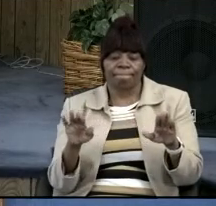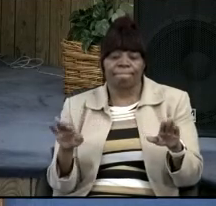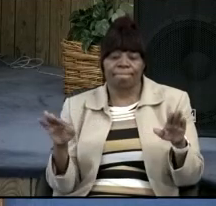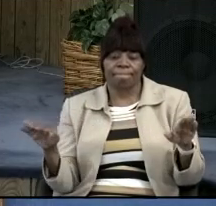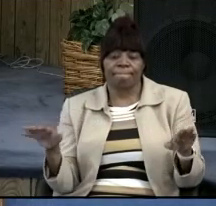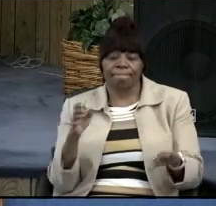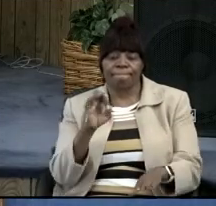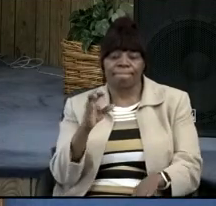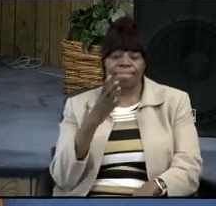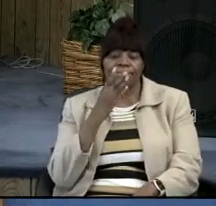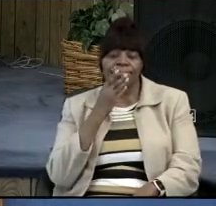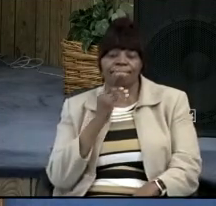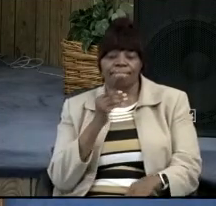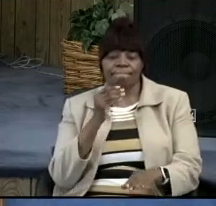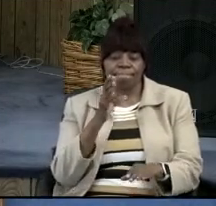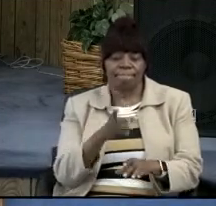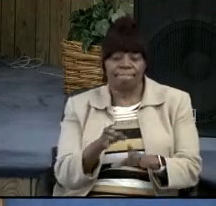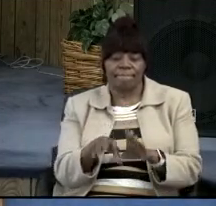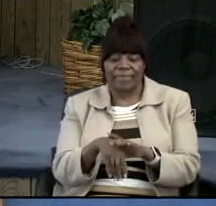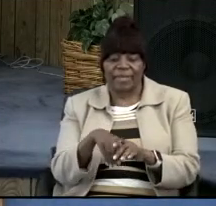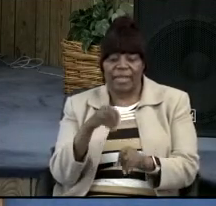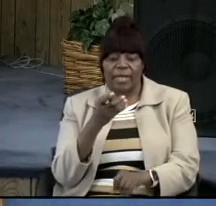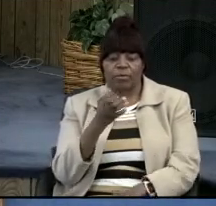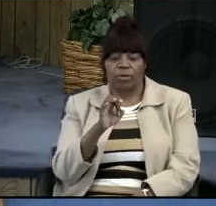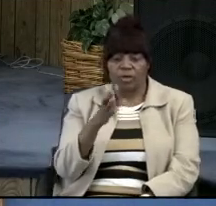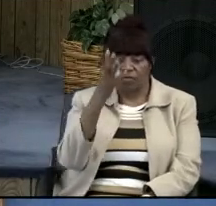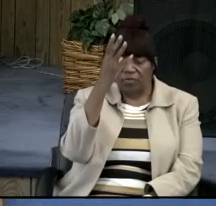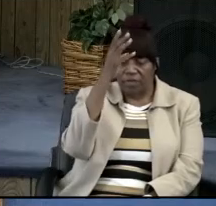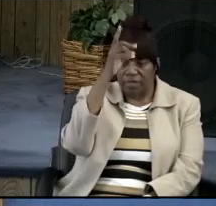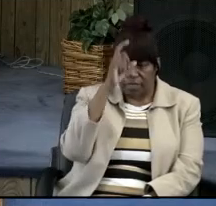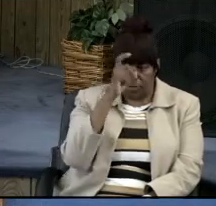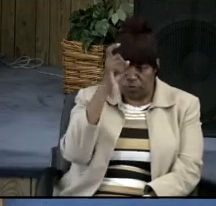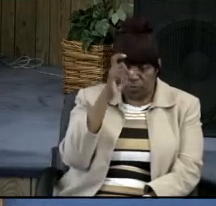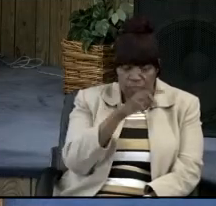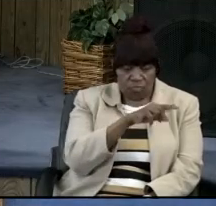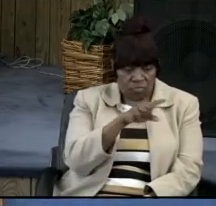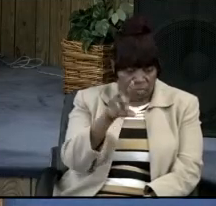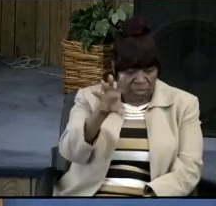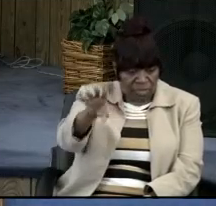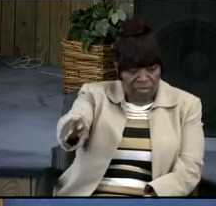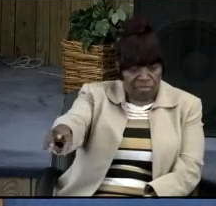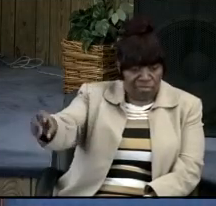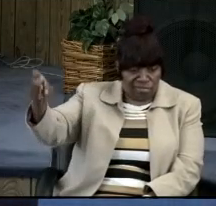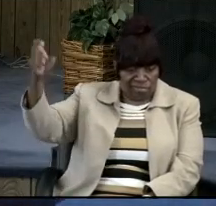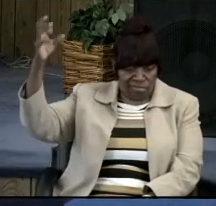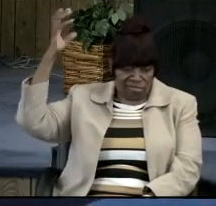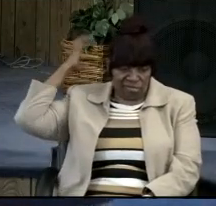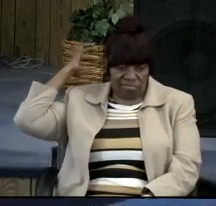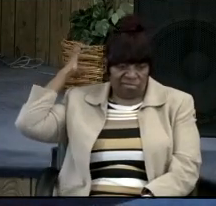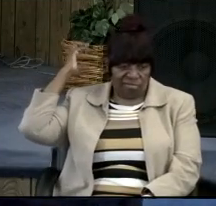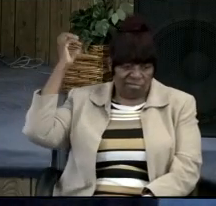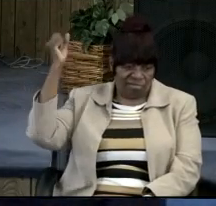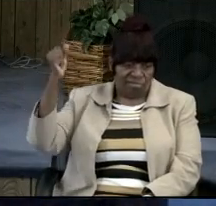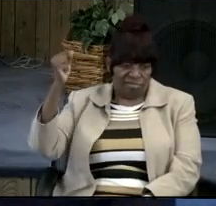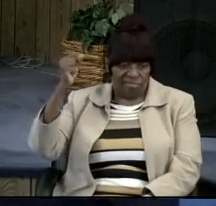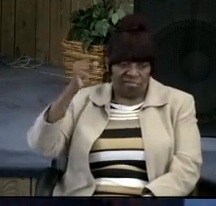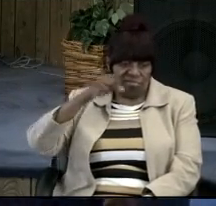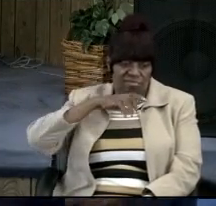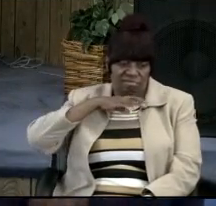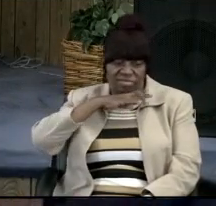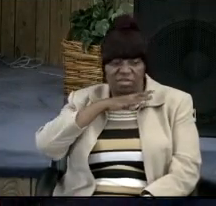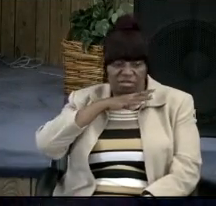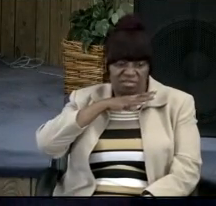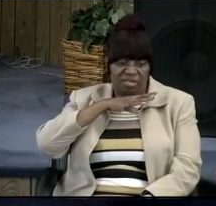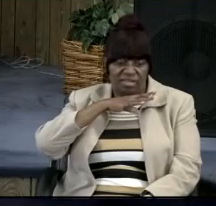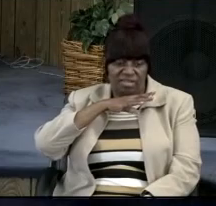when they came out of Egypt and they were at the foot of Sinai. What they did was reach back to all of the filthy things that